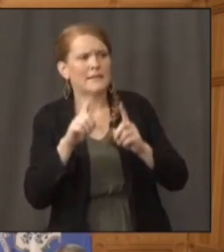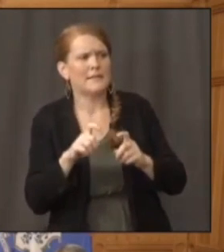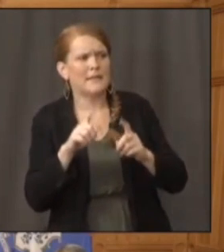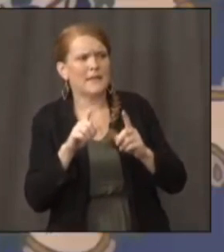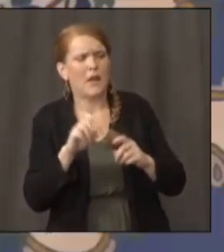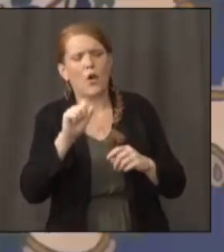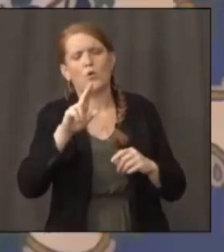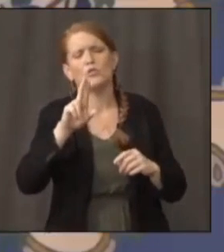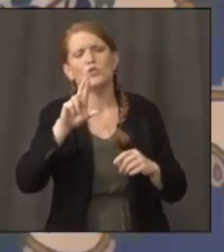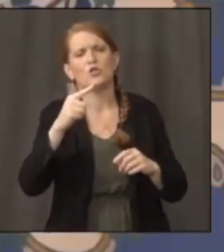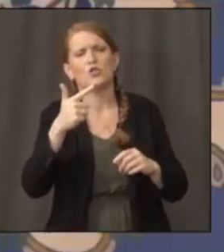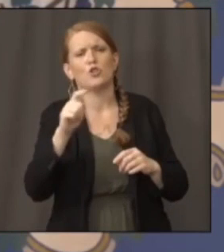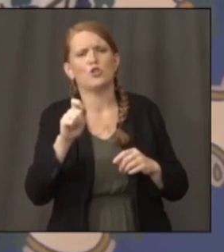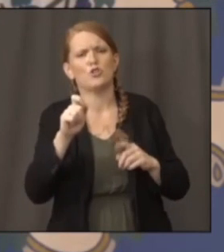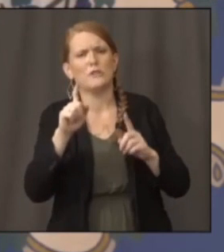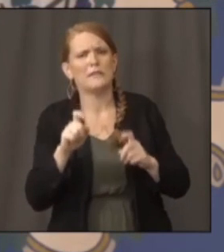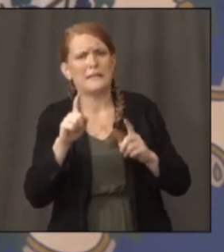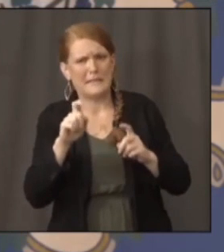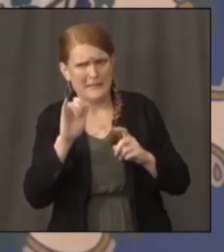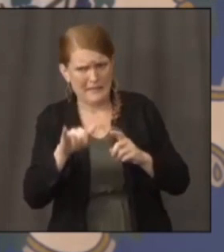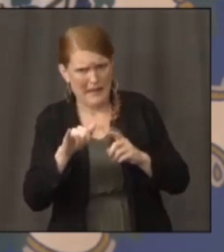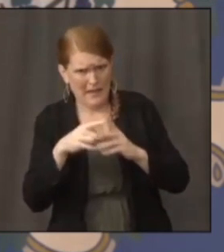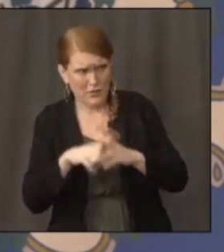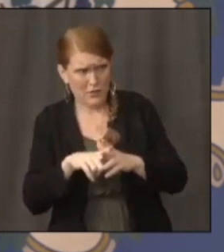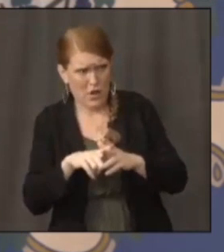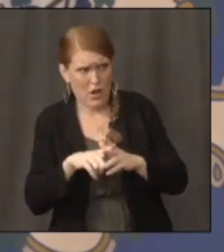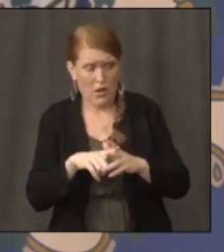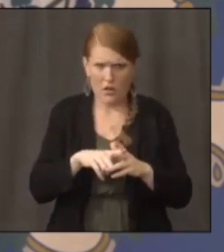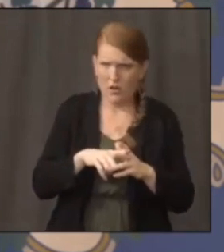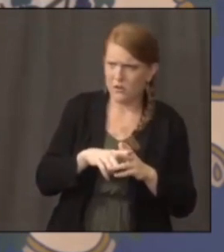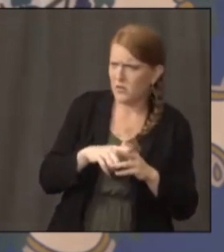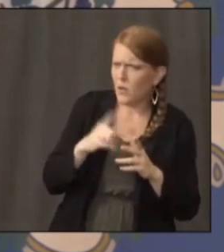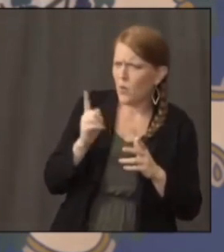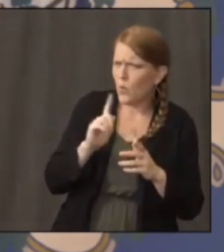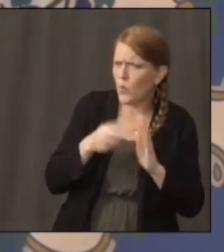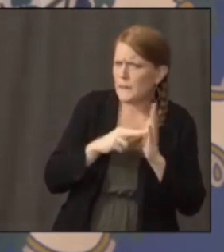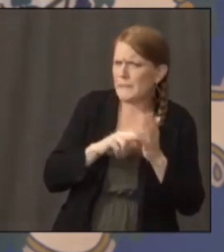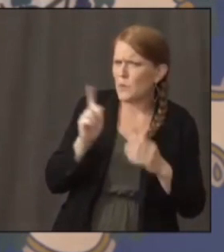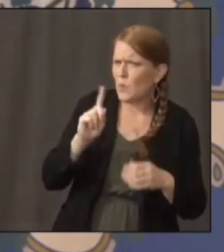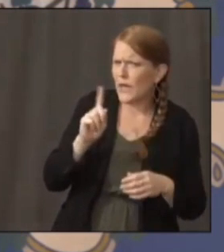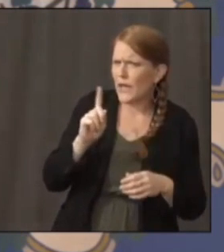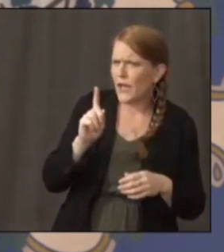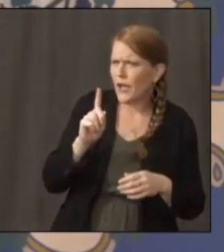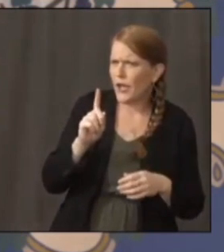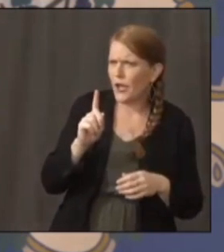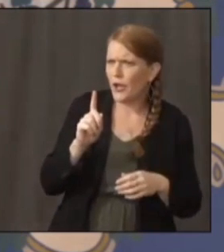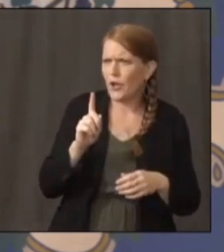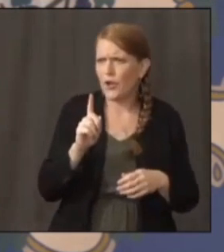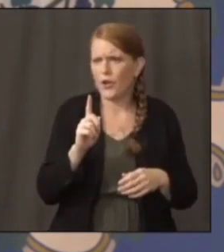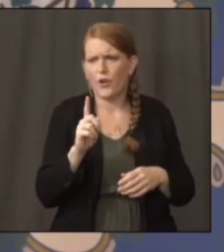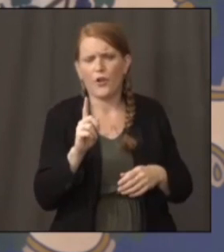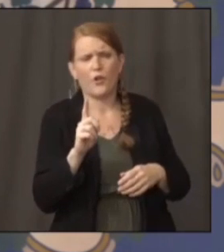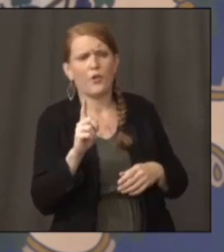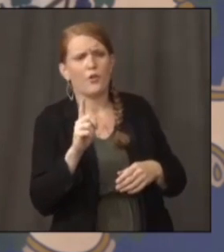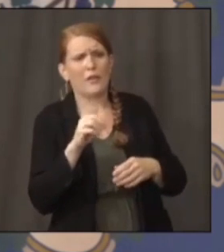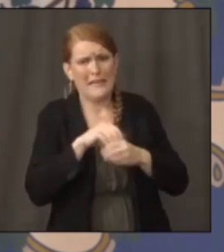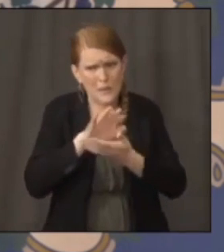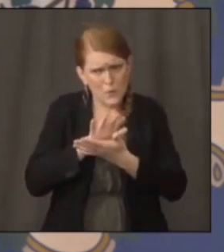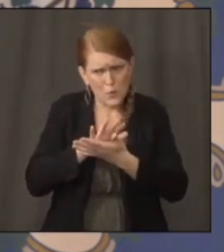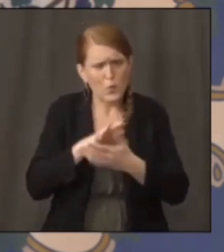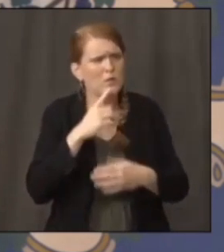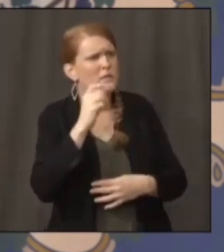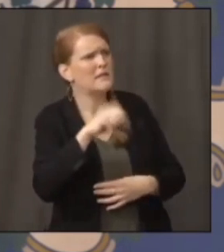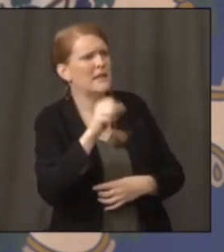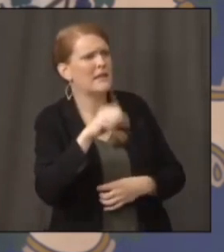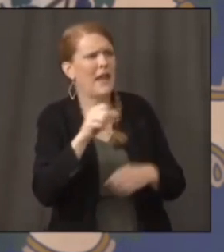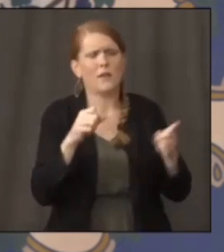The surge testing, where's this? In the schools, you mean? That we described? Correct. Not as yet. Yeah. We're rolling that out right now. Yeah, and